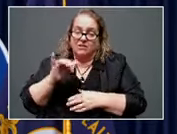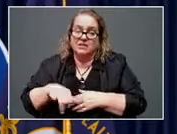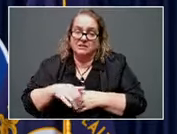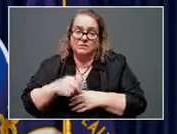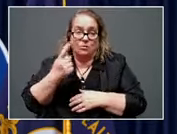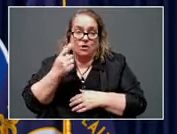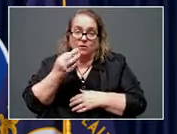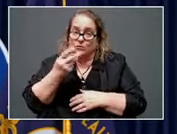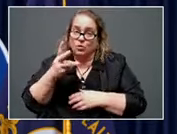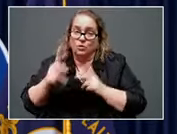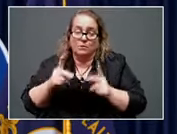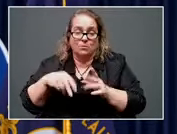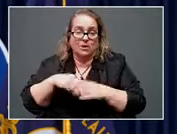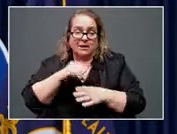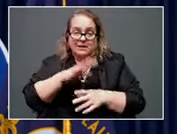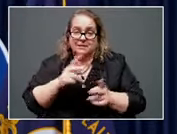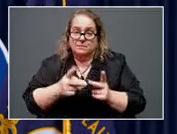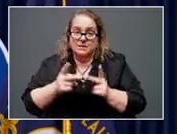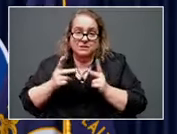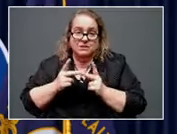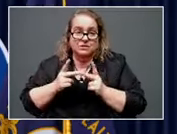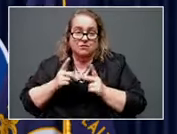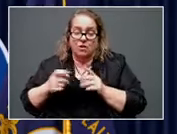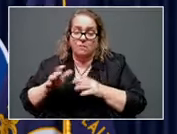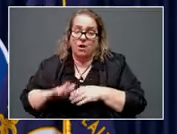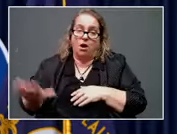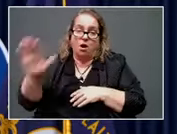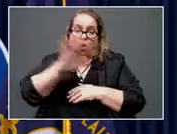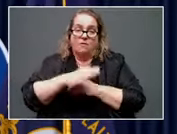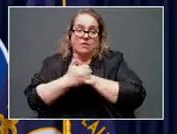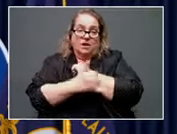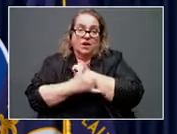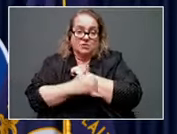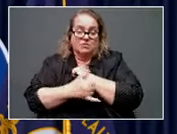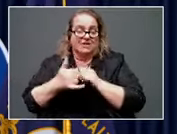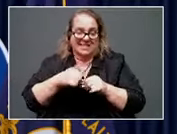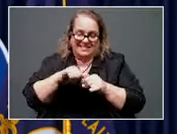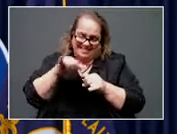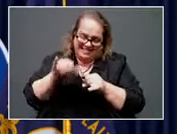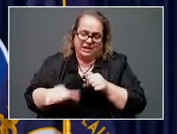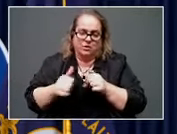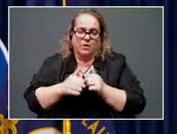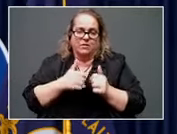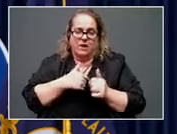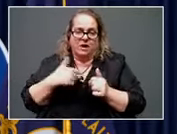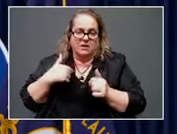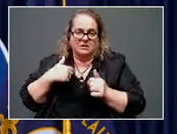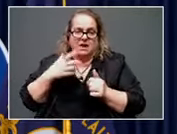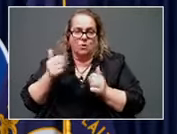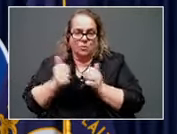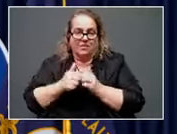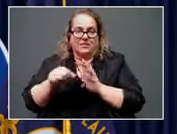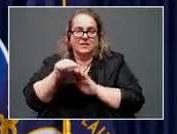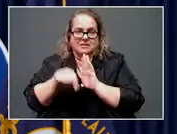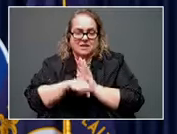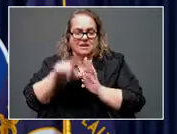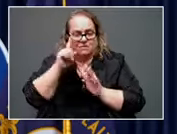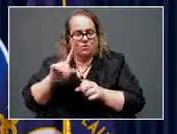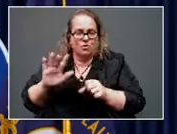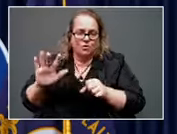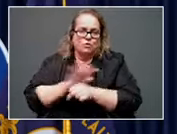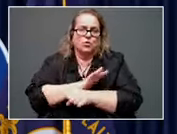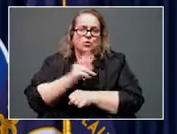his position from around the country that has stuck with us and with this state the entire 2